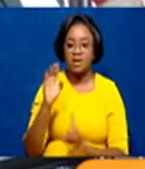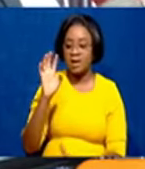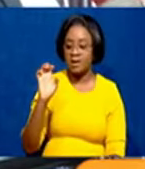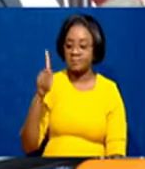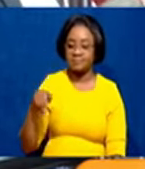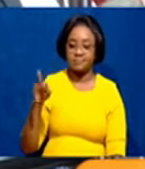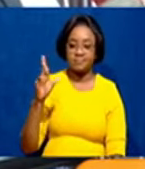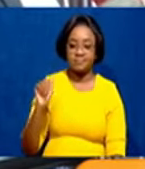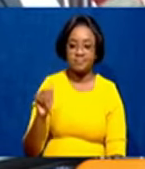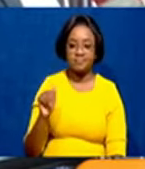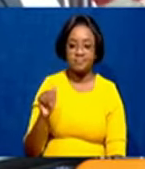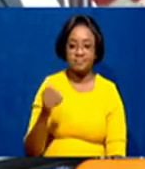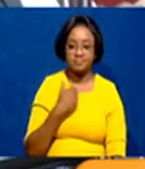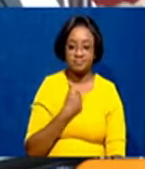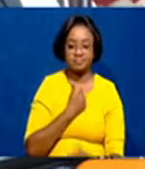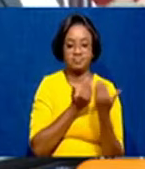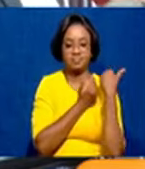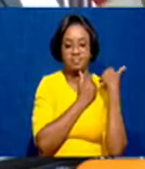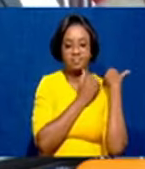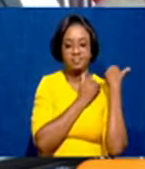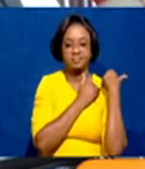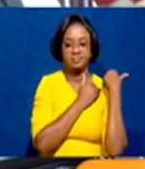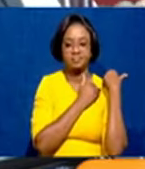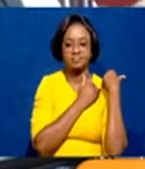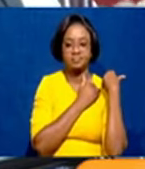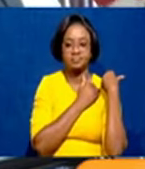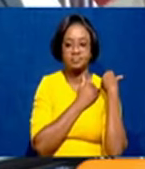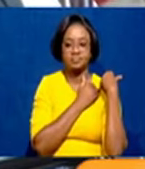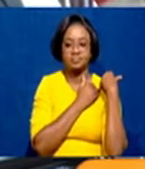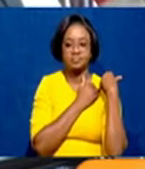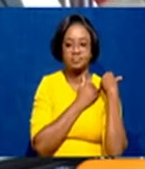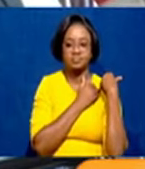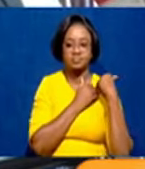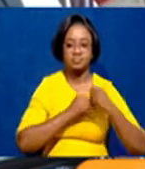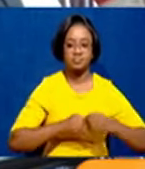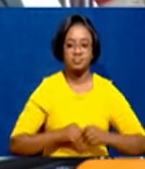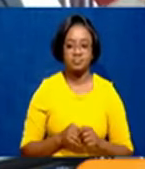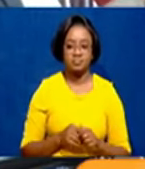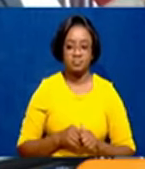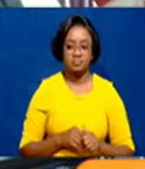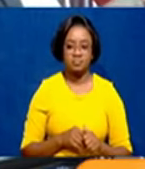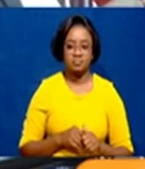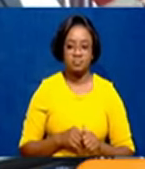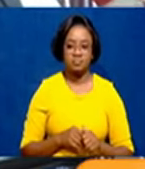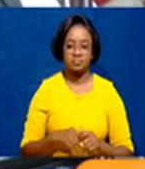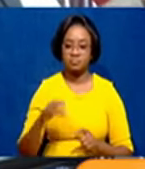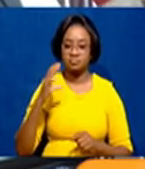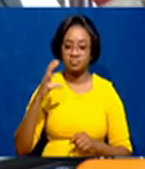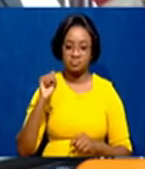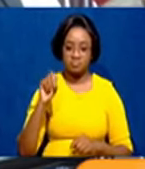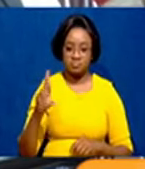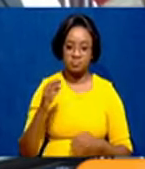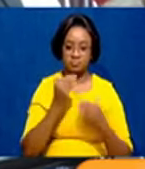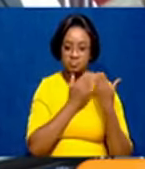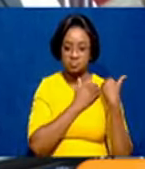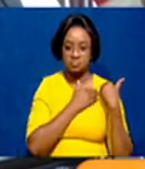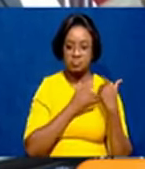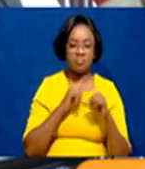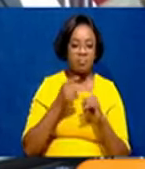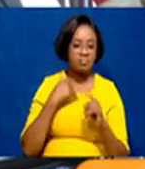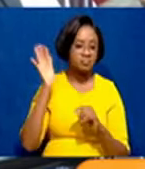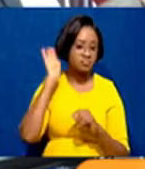has a responsibility. On corporate social responsibility. I didn't hear